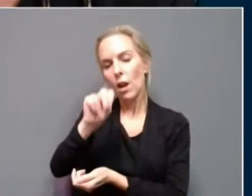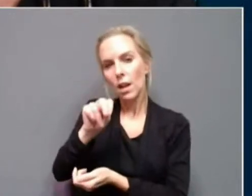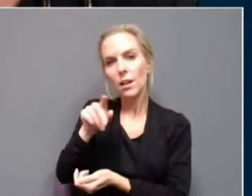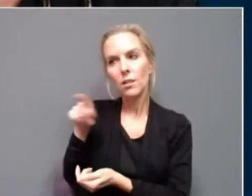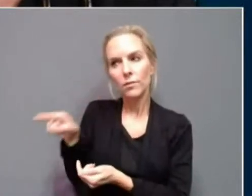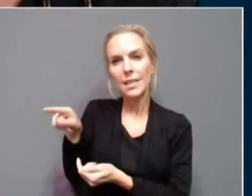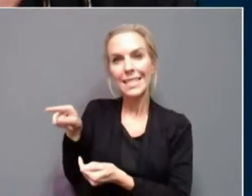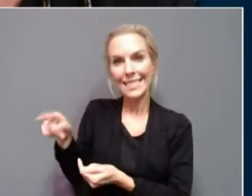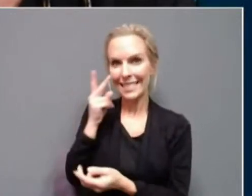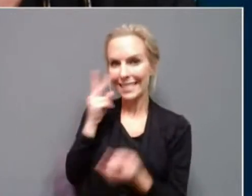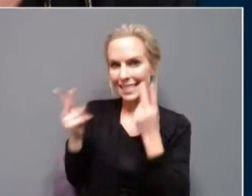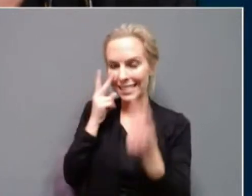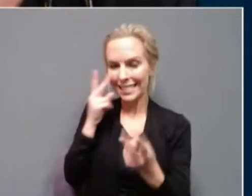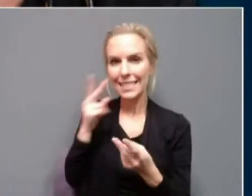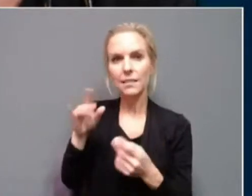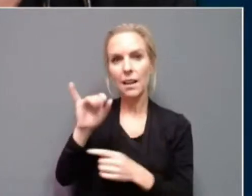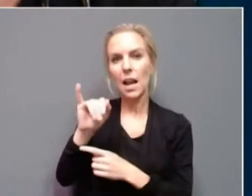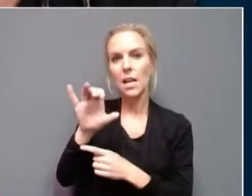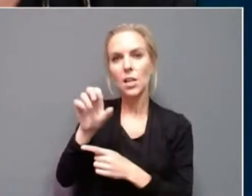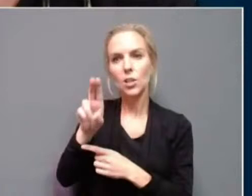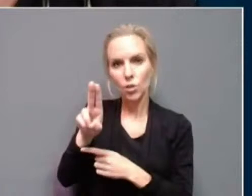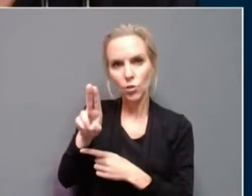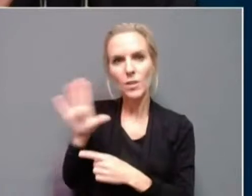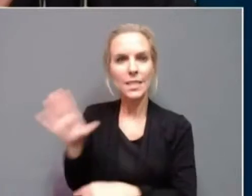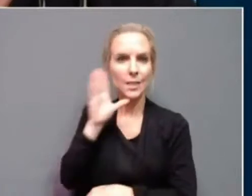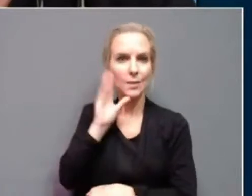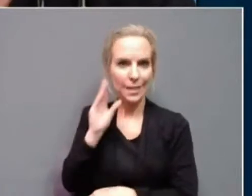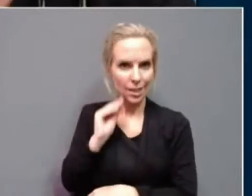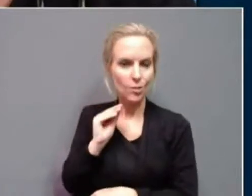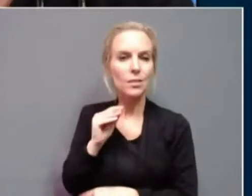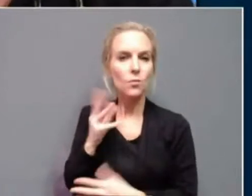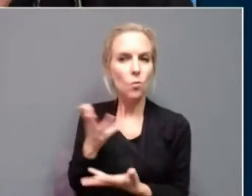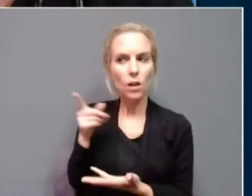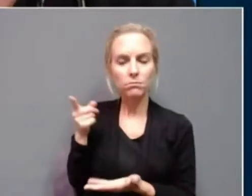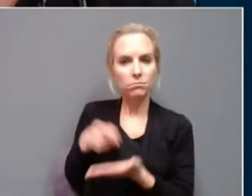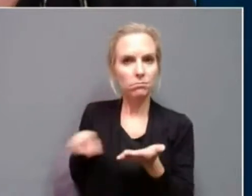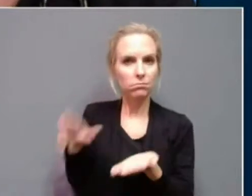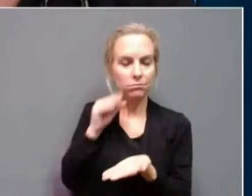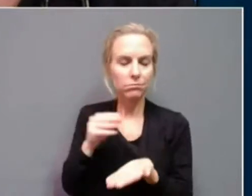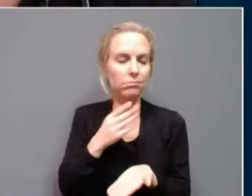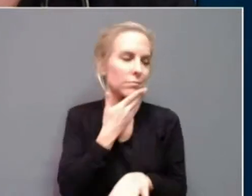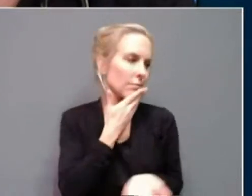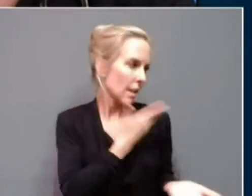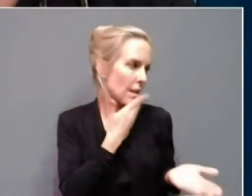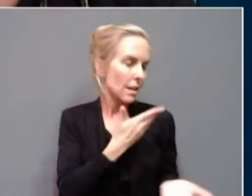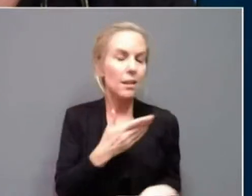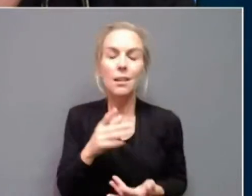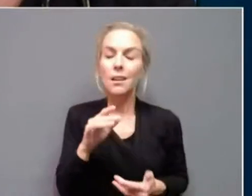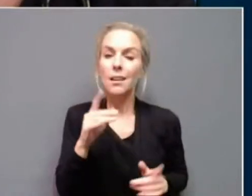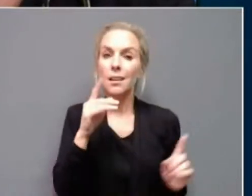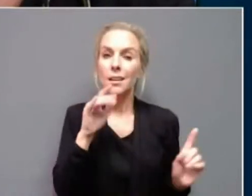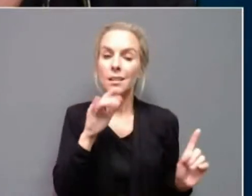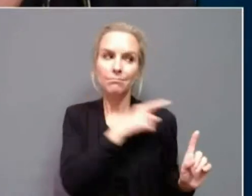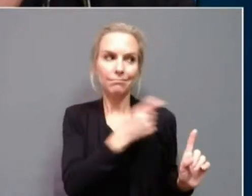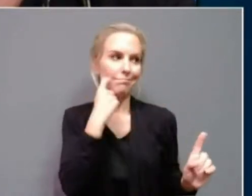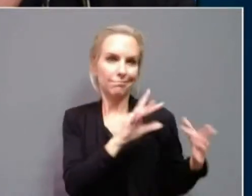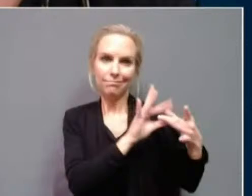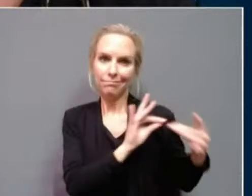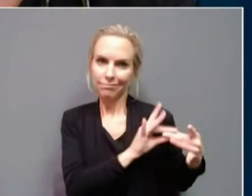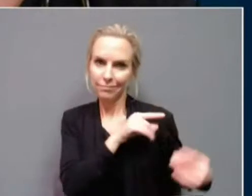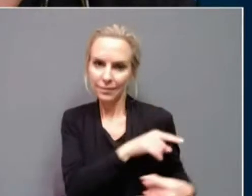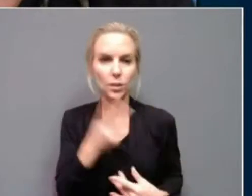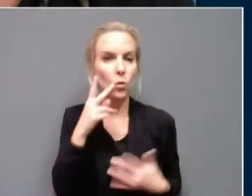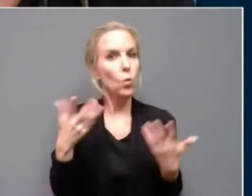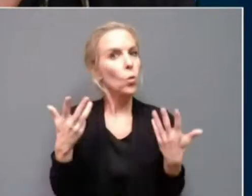of his experiences with you guys. Thank you. Just like Dr. Cottle said, we have seen a big shift